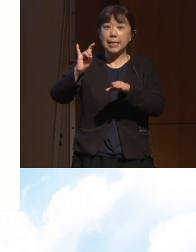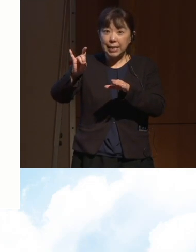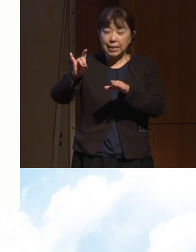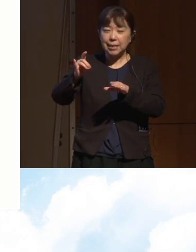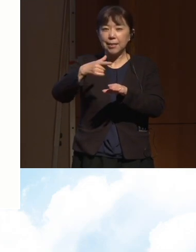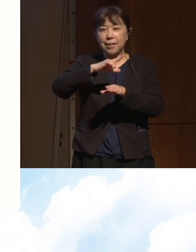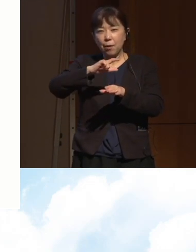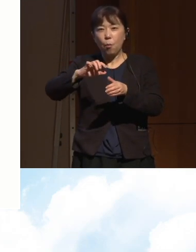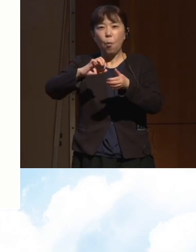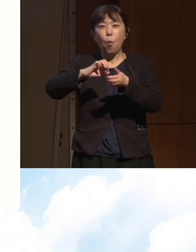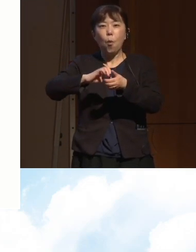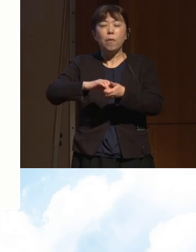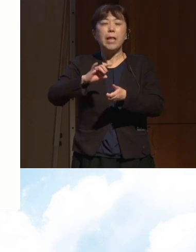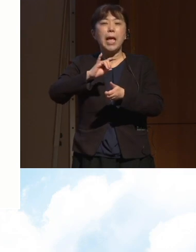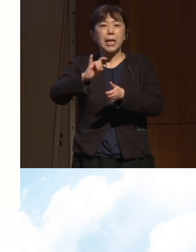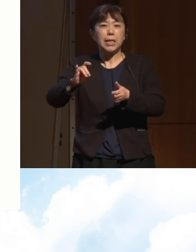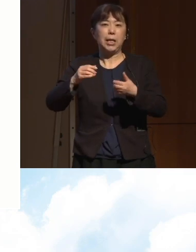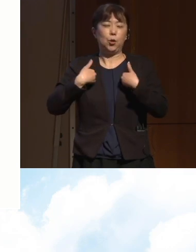this. So